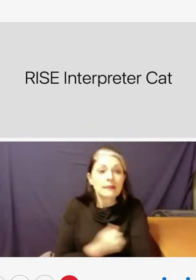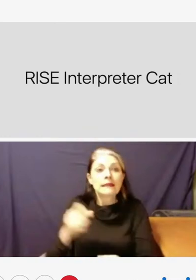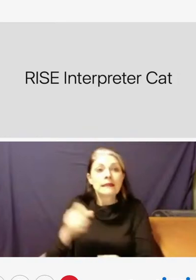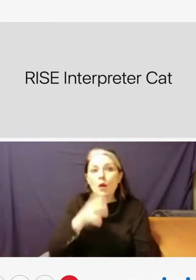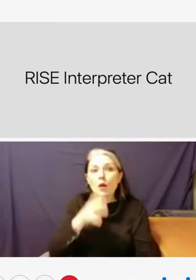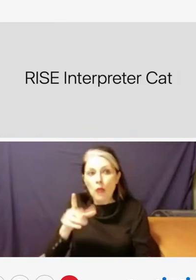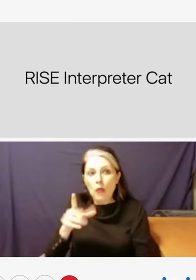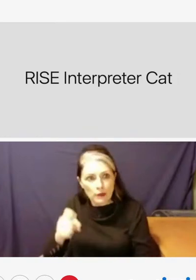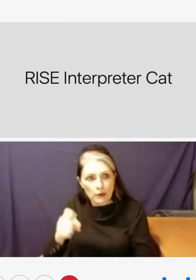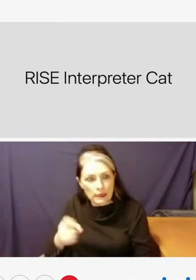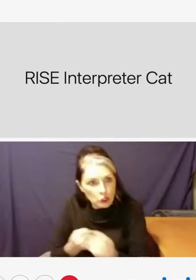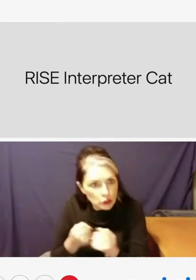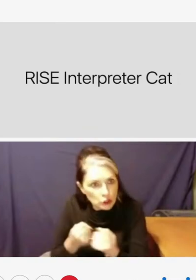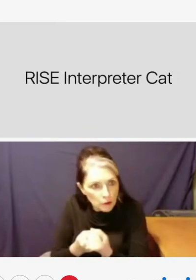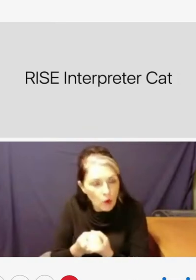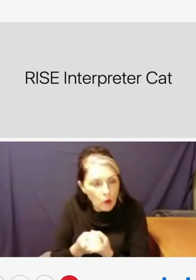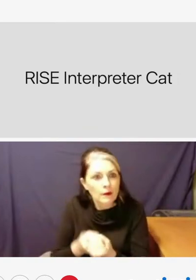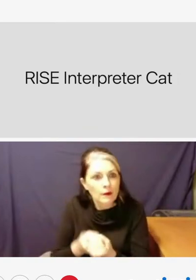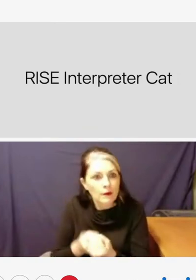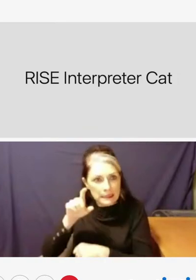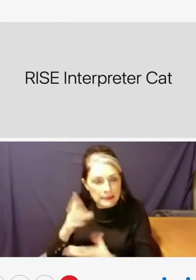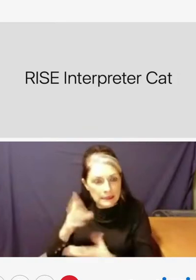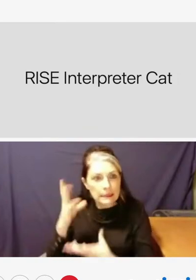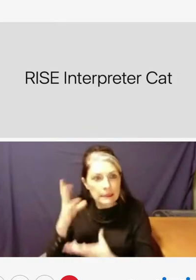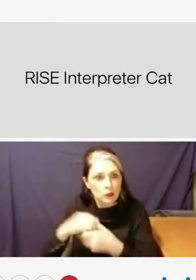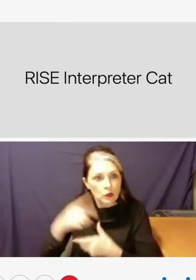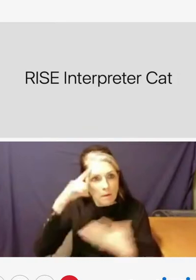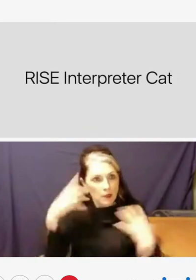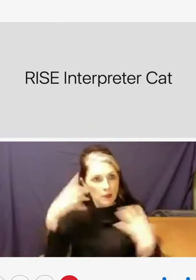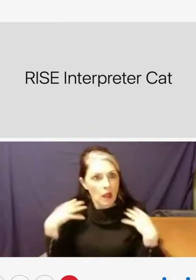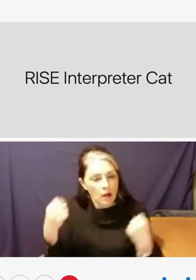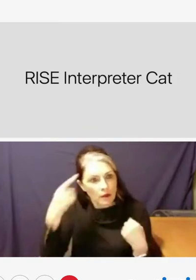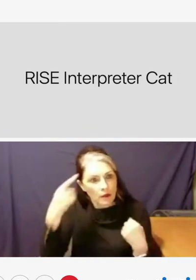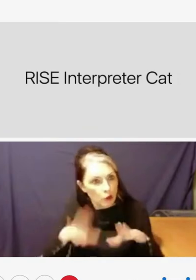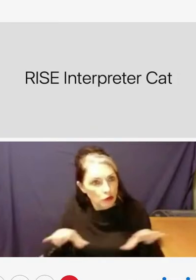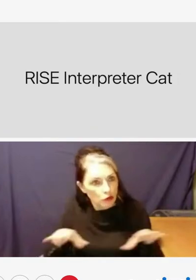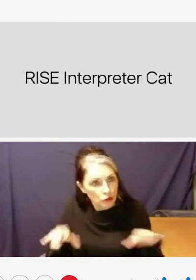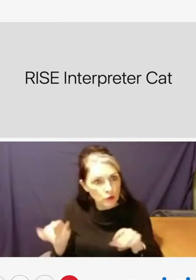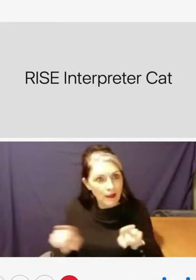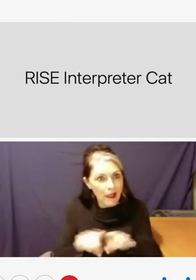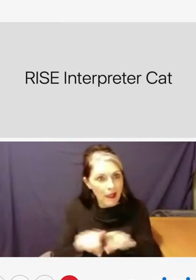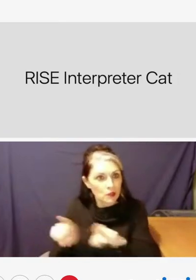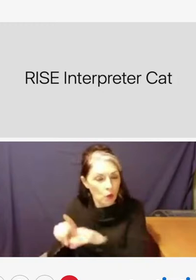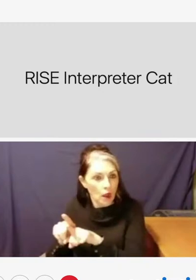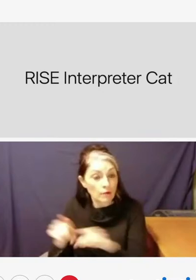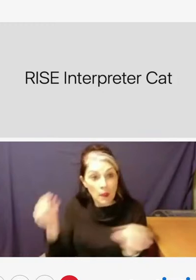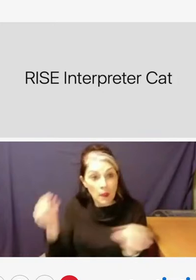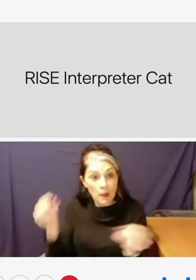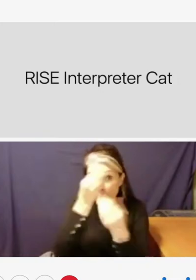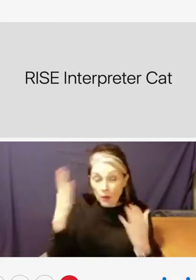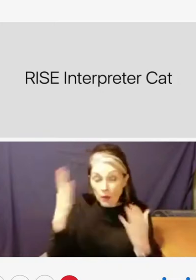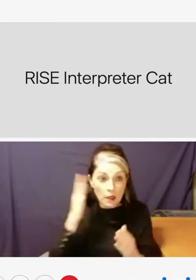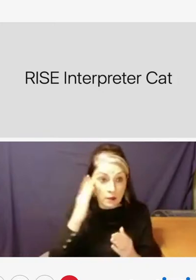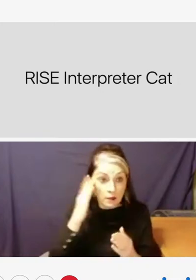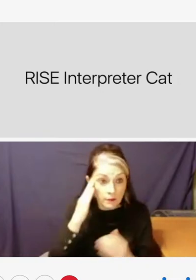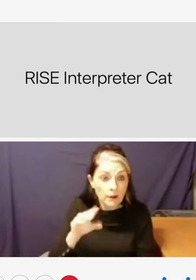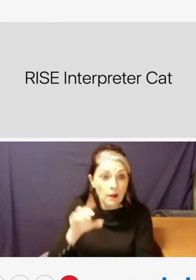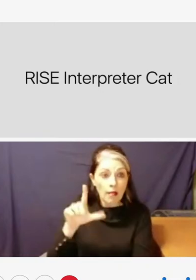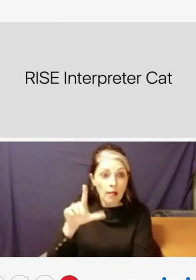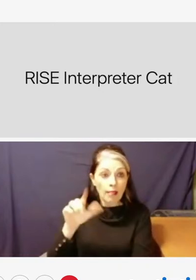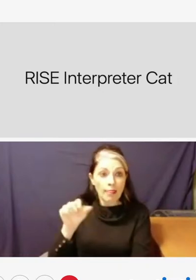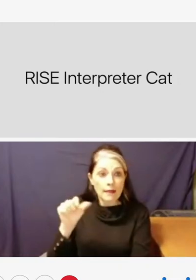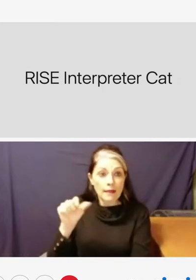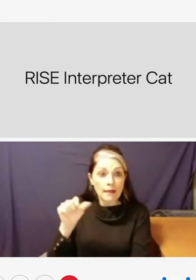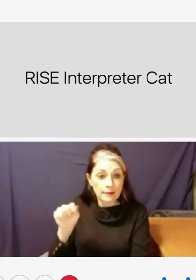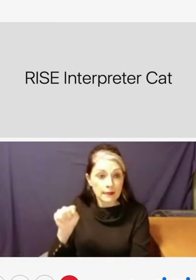resources including mental health support for her kids as well I'd like to by the way acknowledge Miss lesie Maldonado if you can just quickly stand Miss